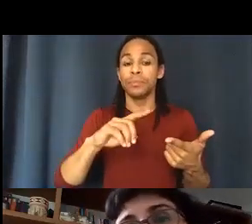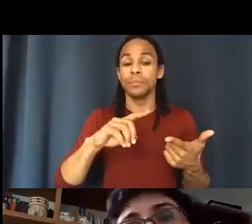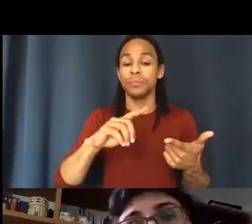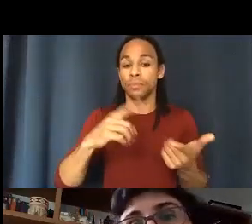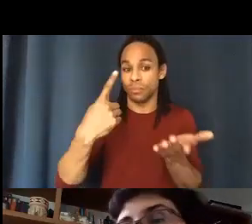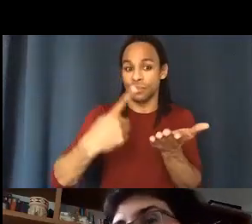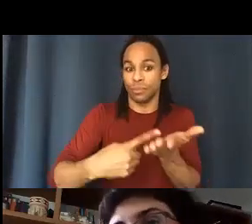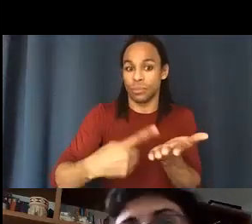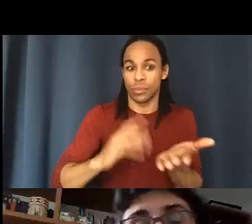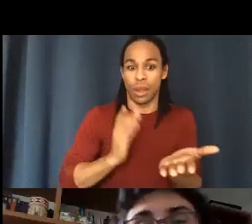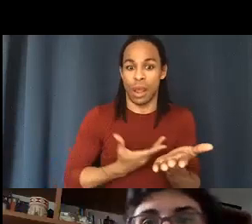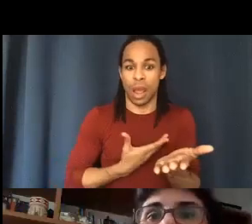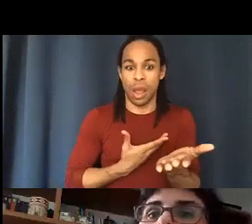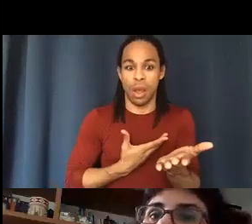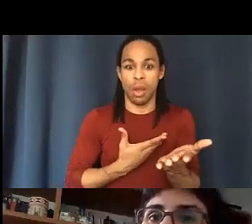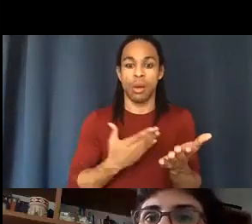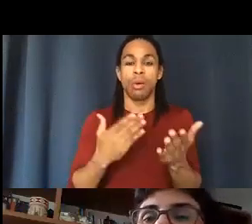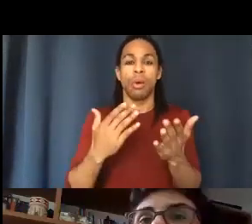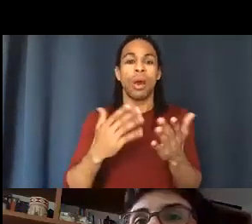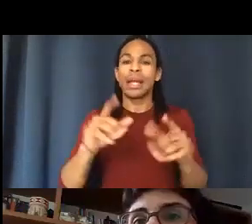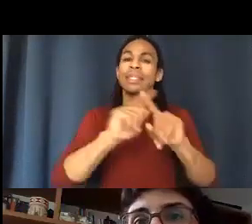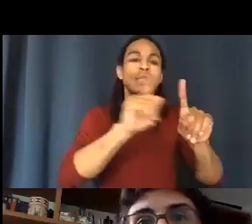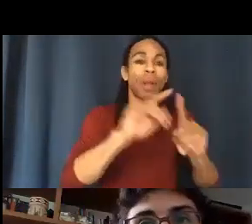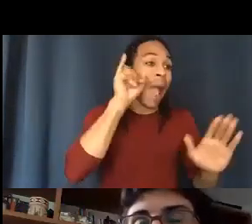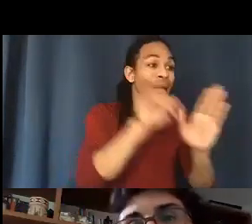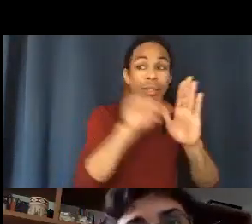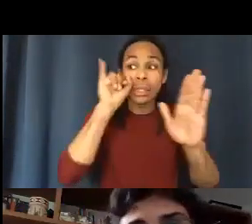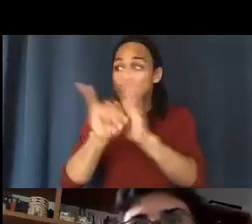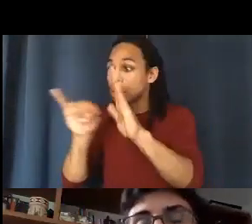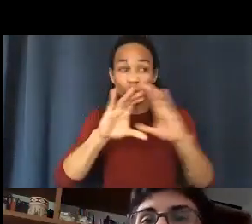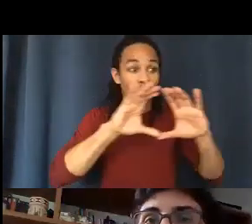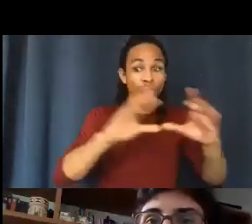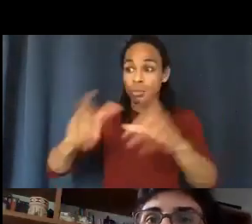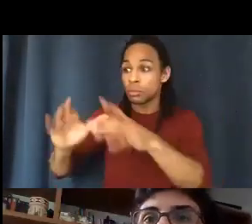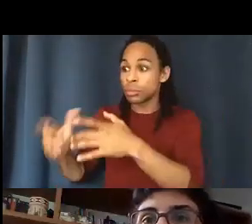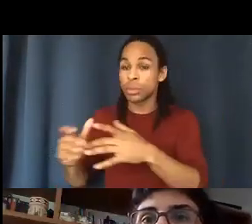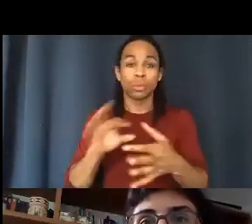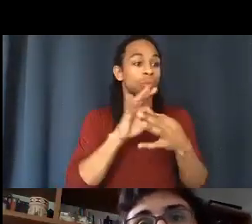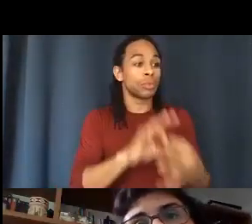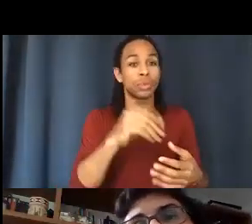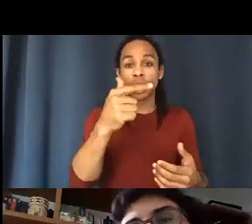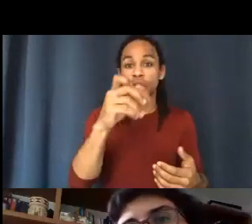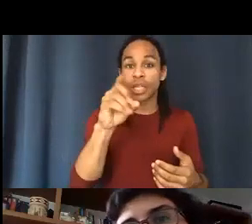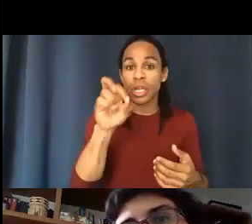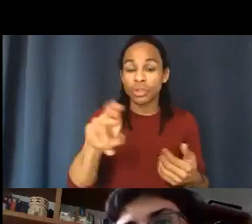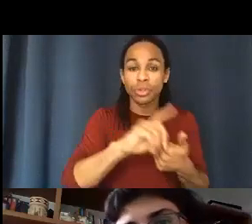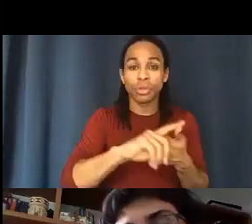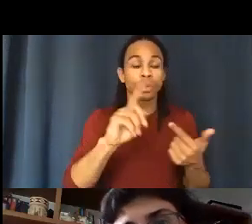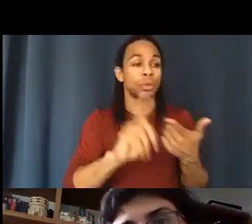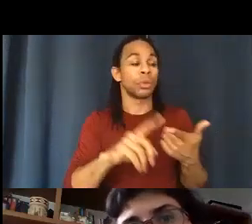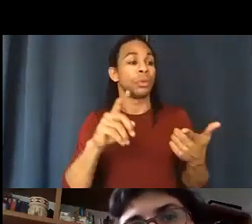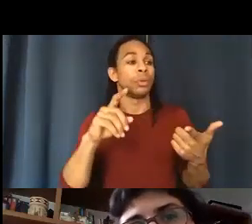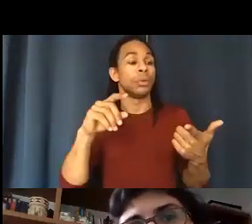ethnic identitary groups, related to gender issues, and related to